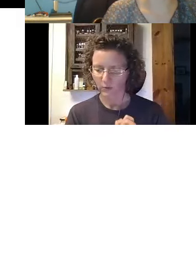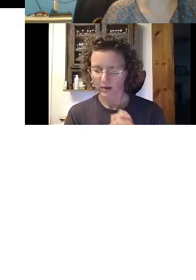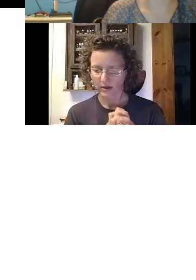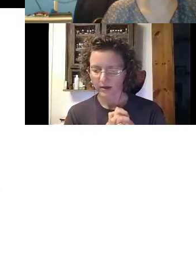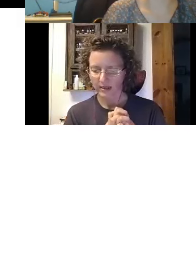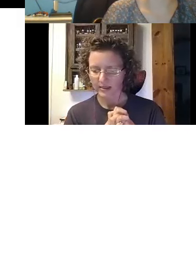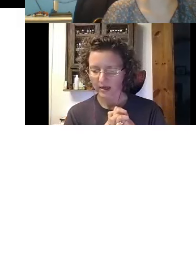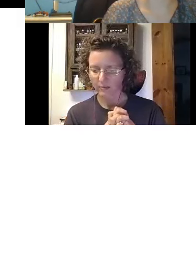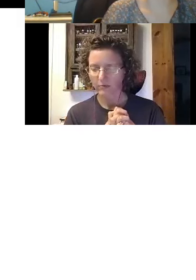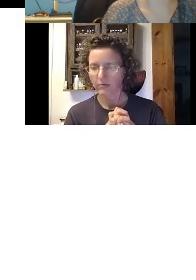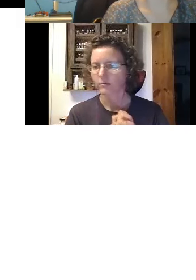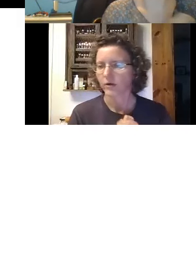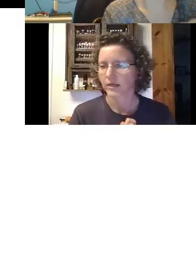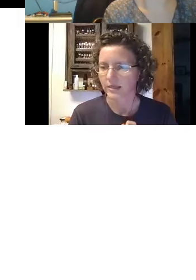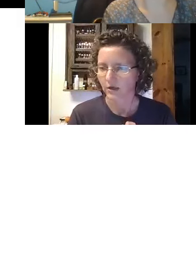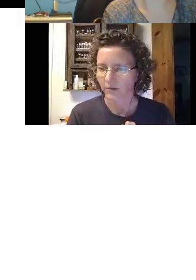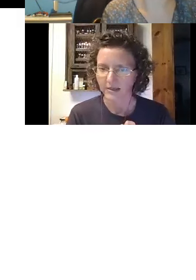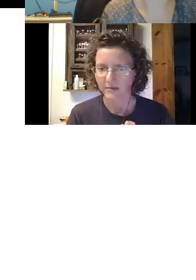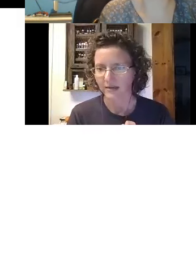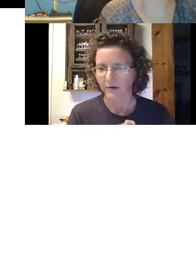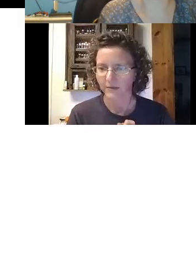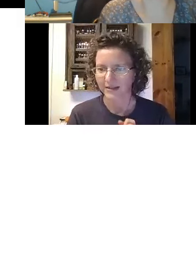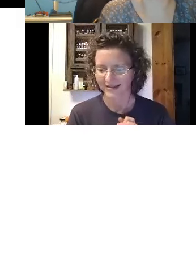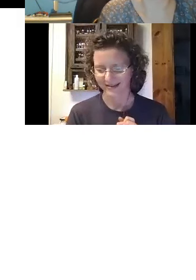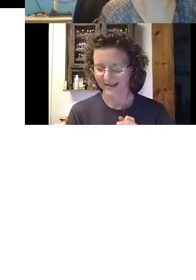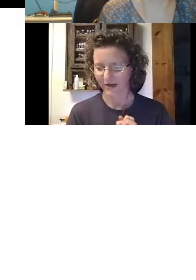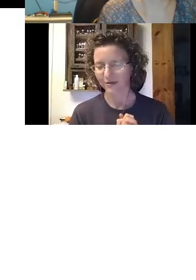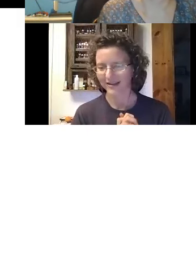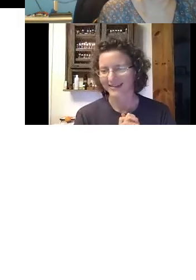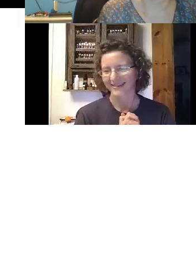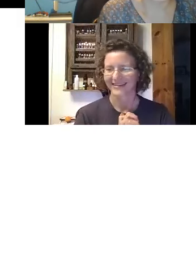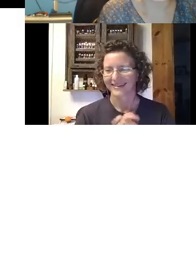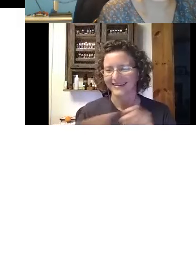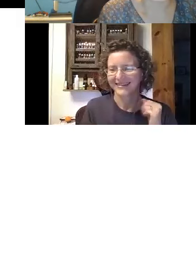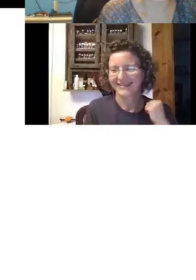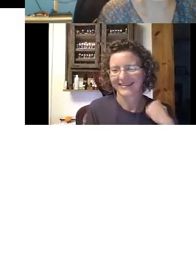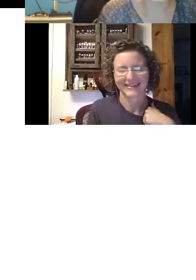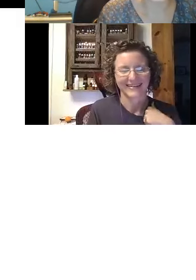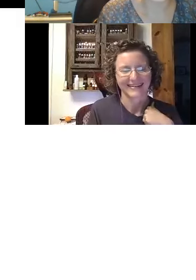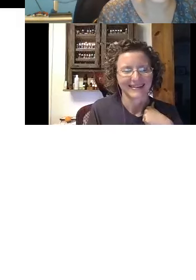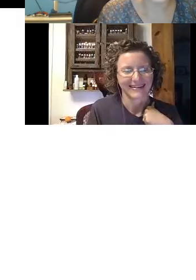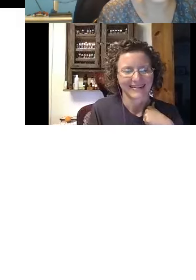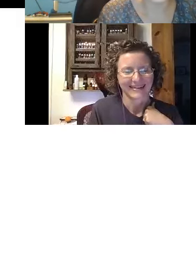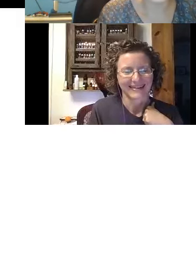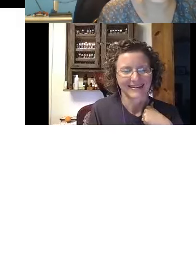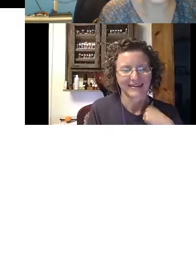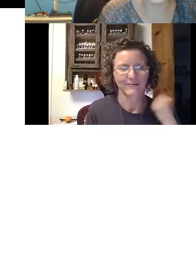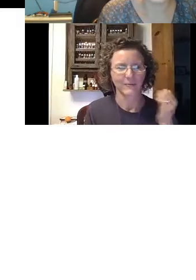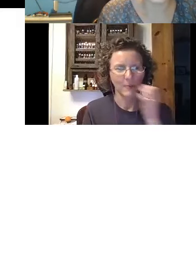So next up, Brittany's going to talk about some supplements and other things. Yes. So all